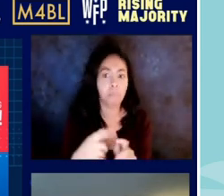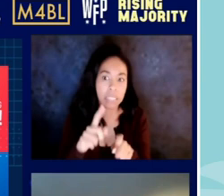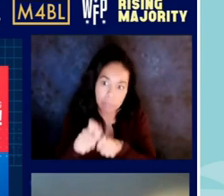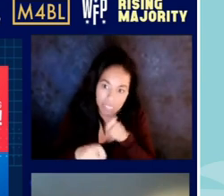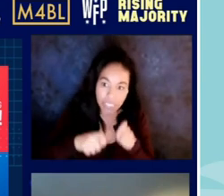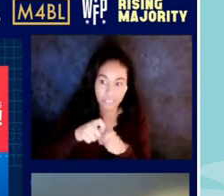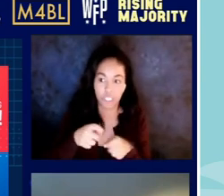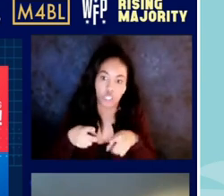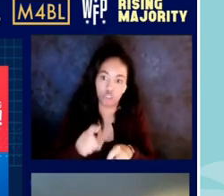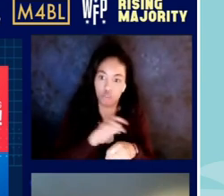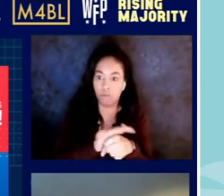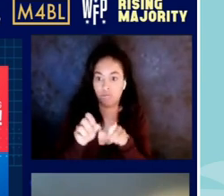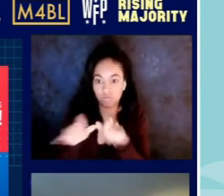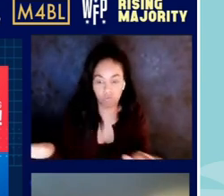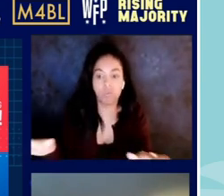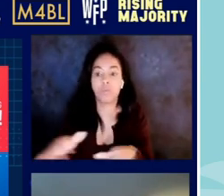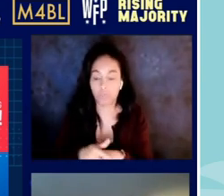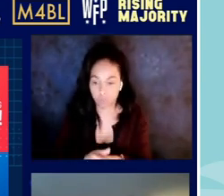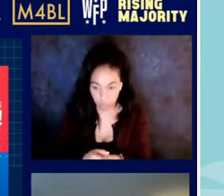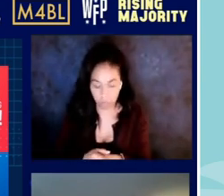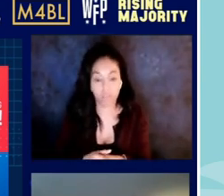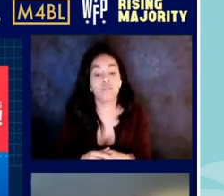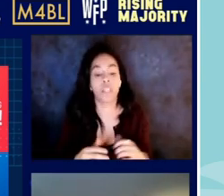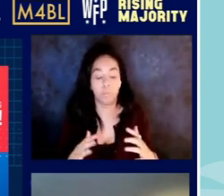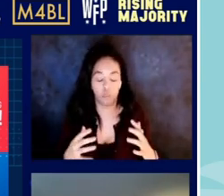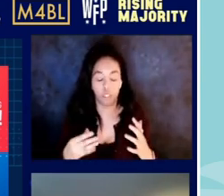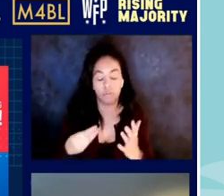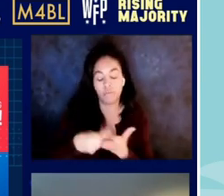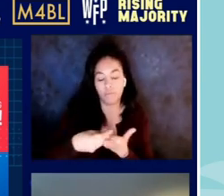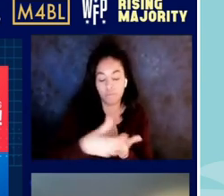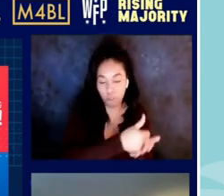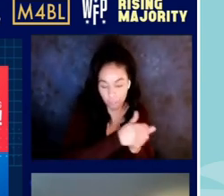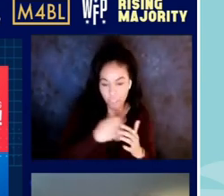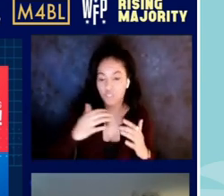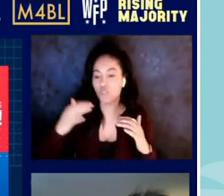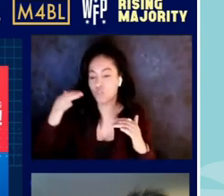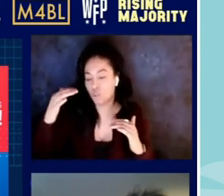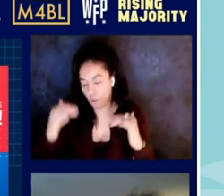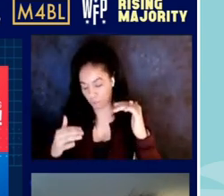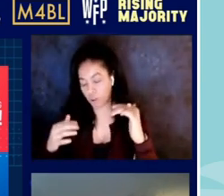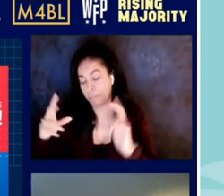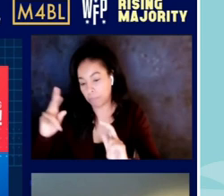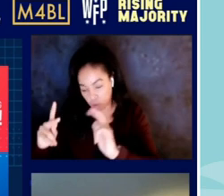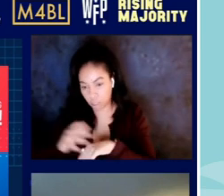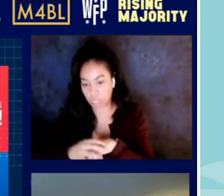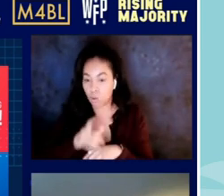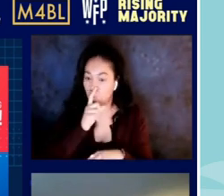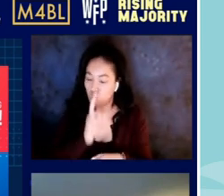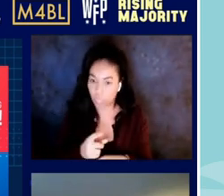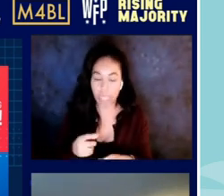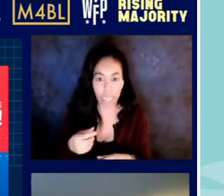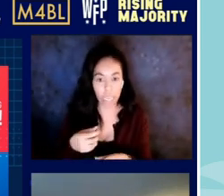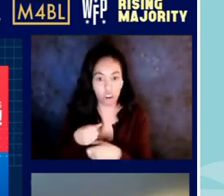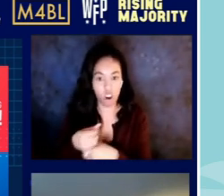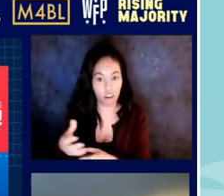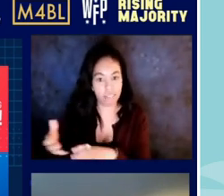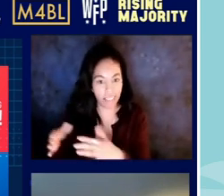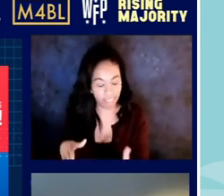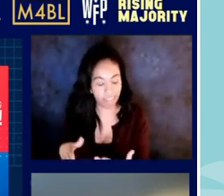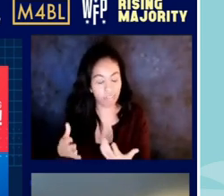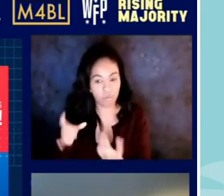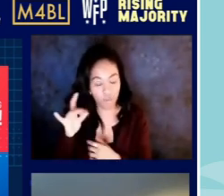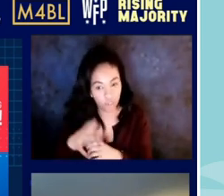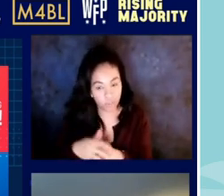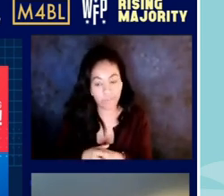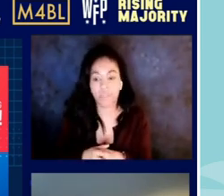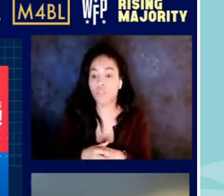consequences of putting, profits over people has deadly consequence, right? So again, what we were really